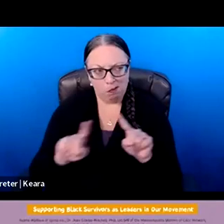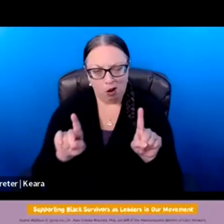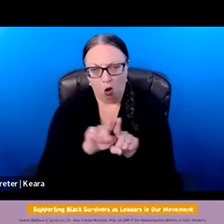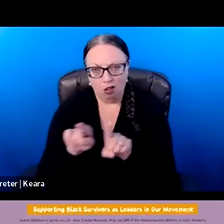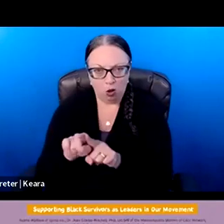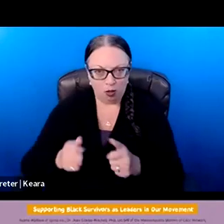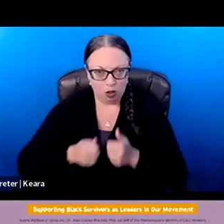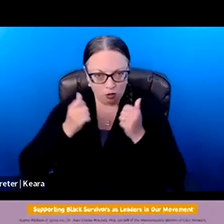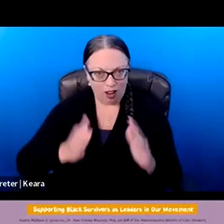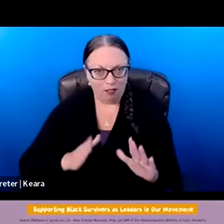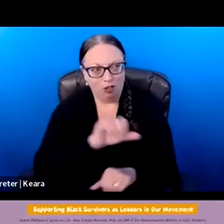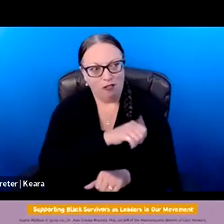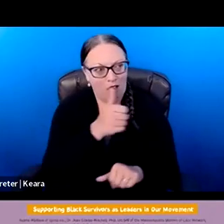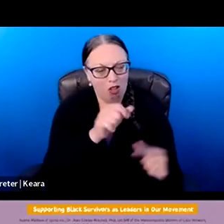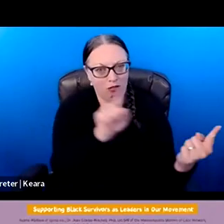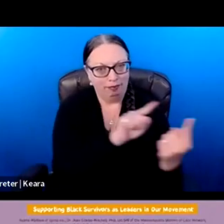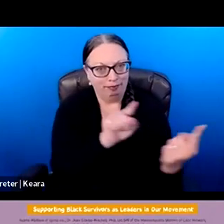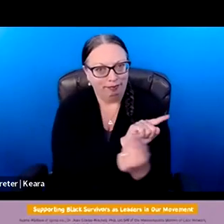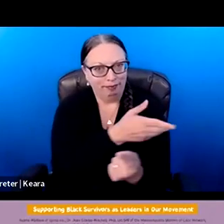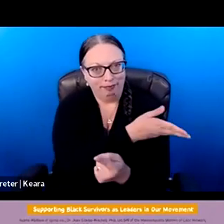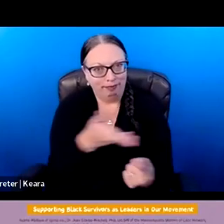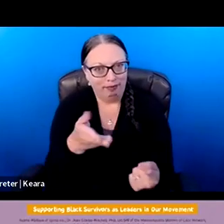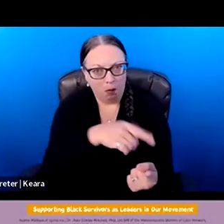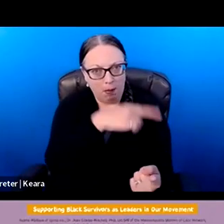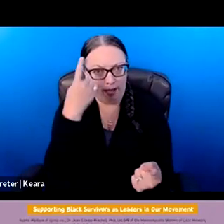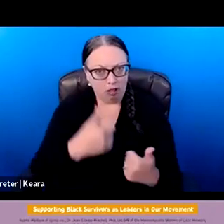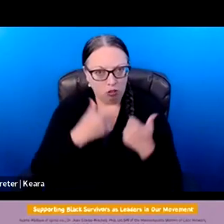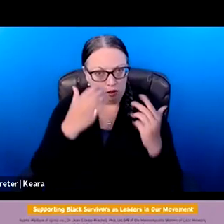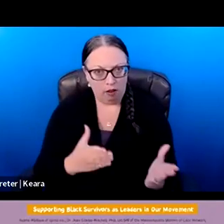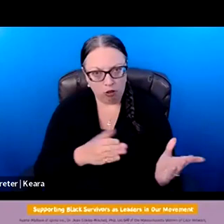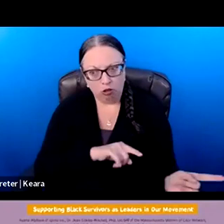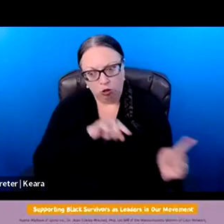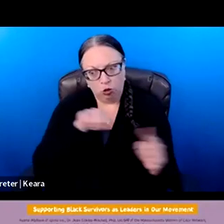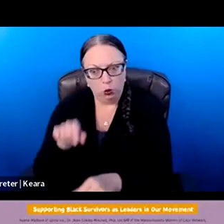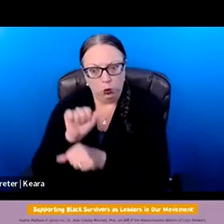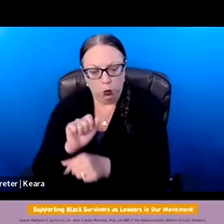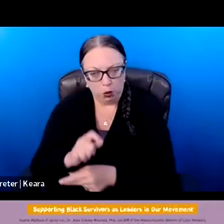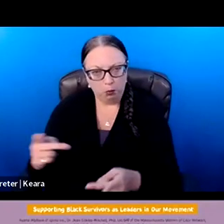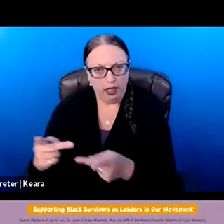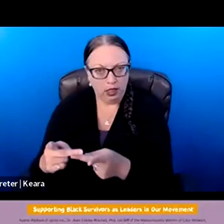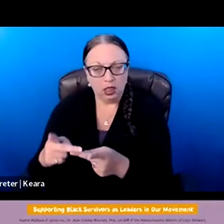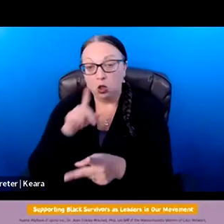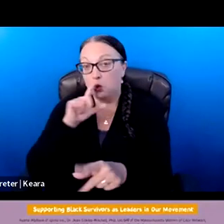from other Black survivors into the workplace and actually do work that I was passionate about.